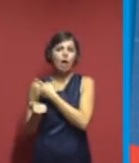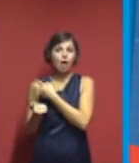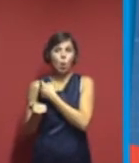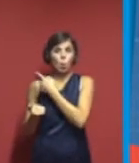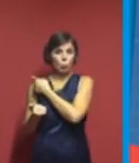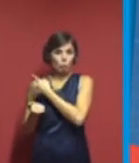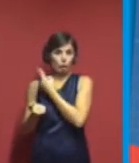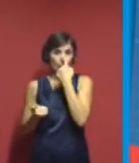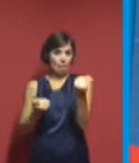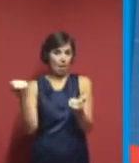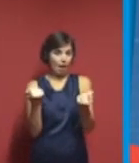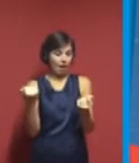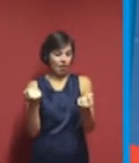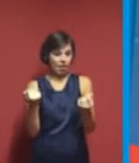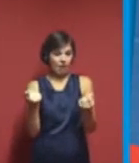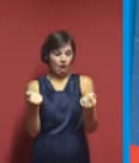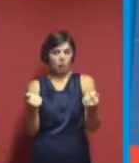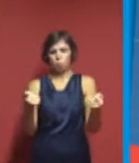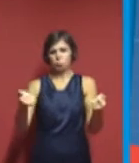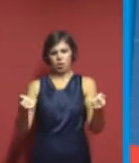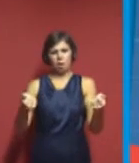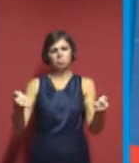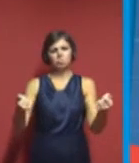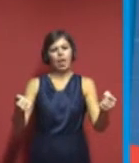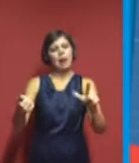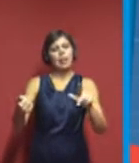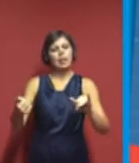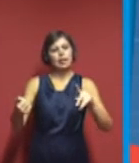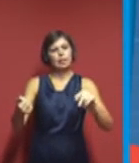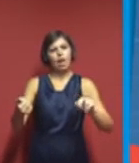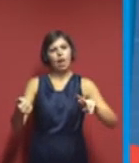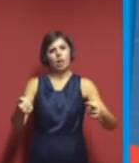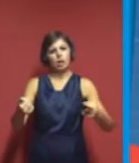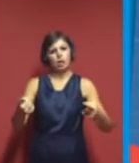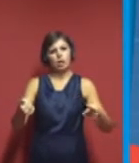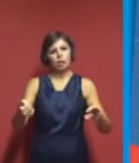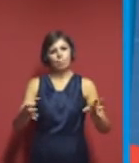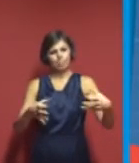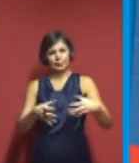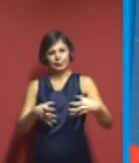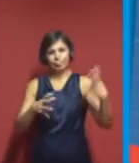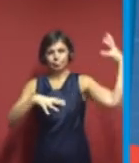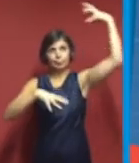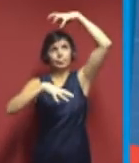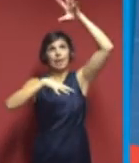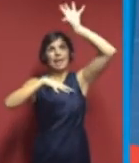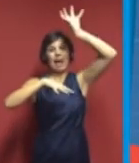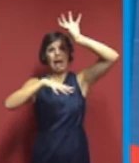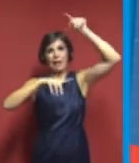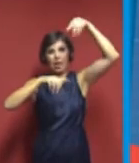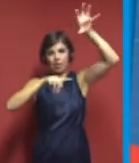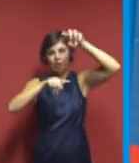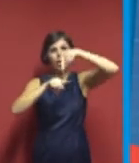3 different cameras, the 3D LiDAR. I was with 5 different laptops inside. I was recording the data. And after that, I was